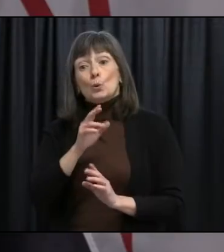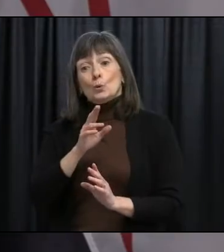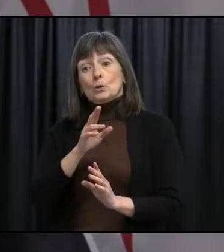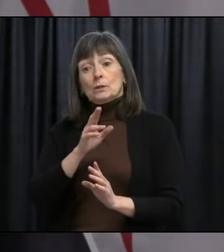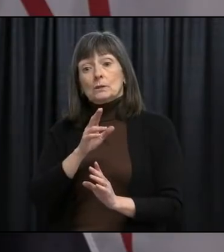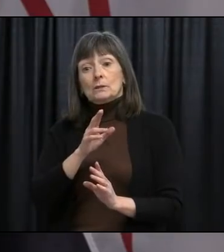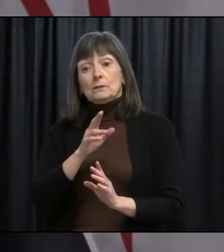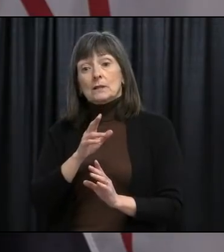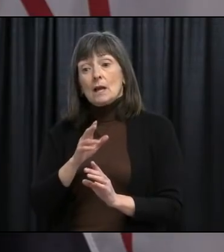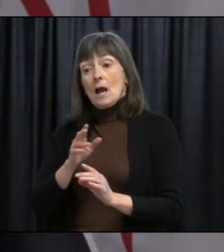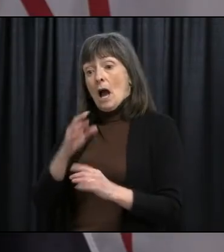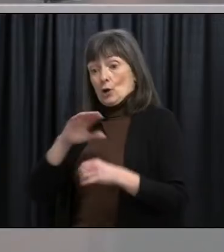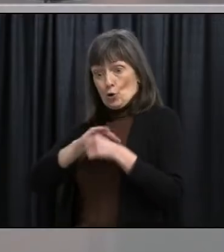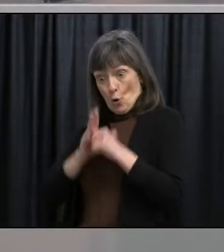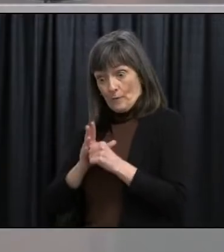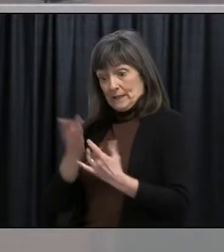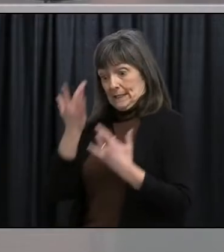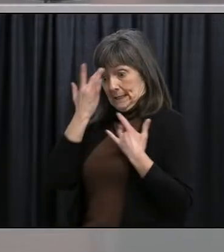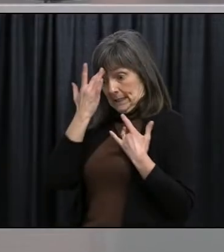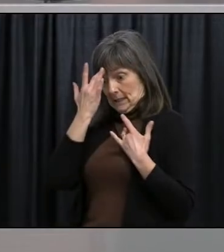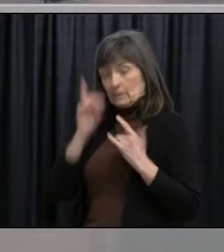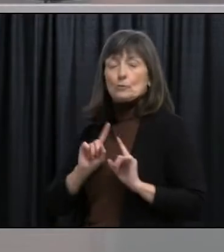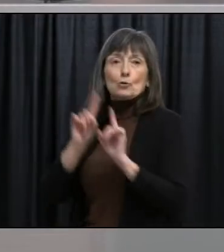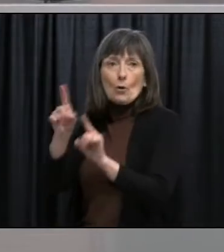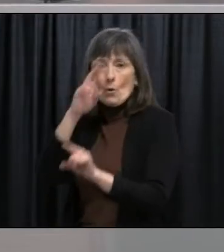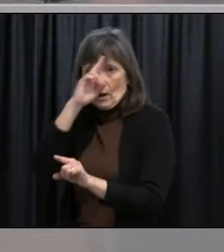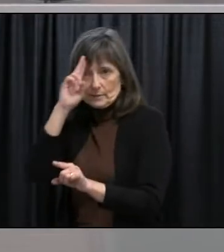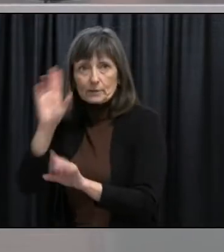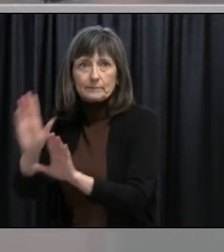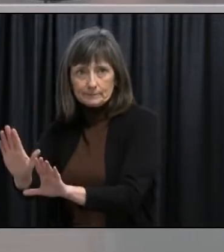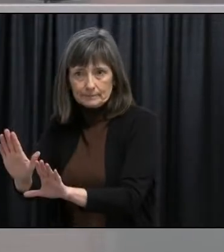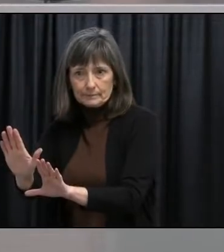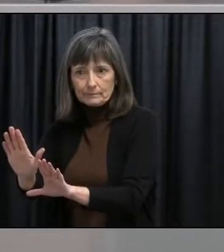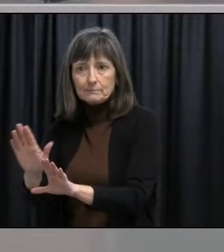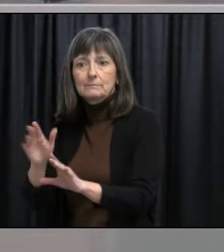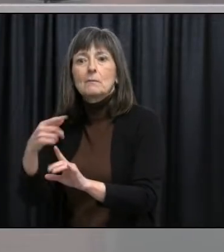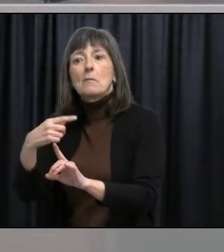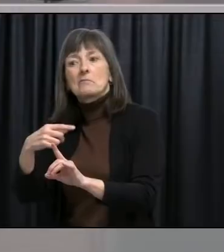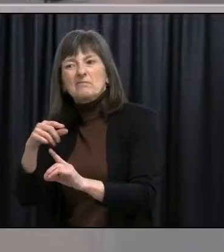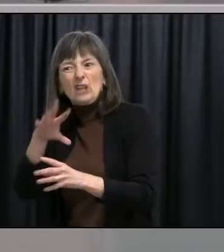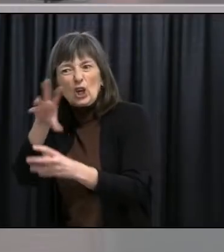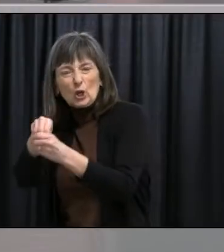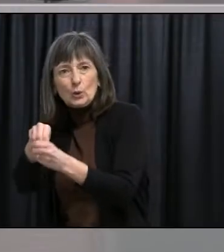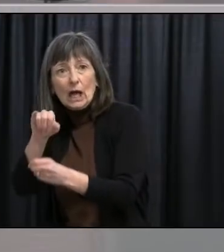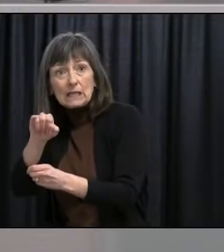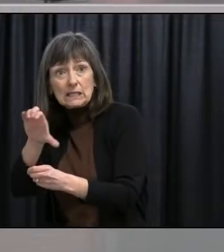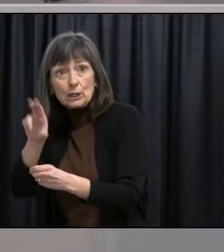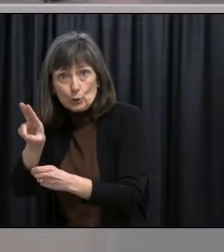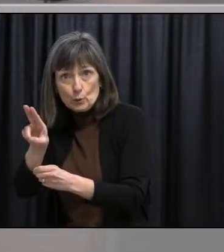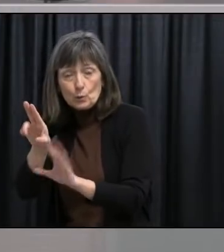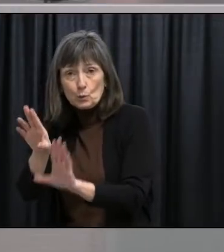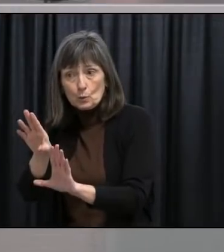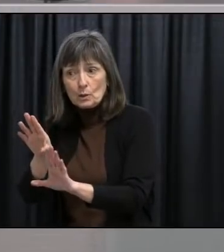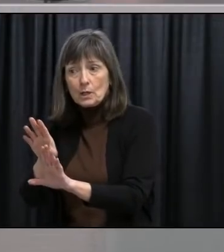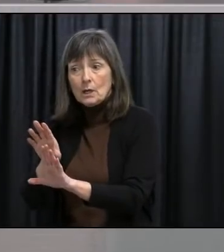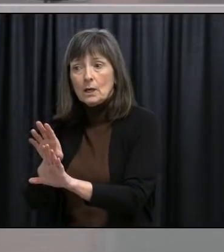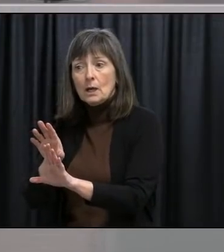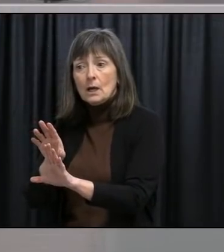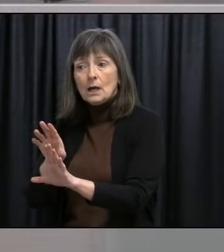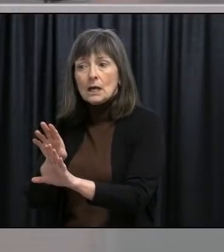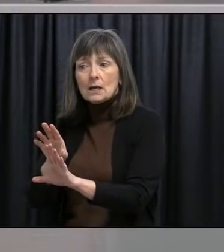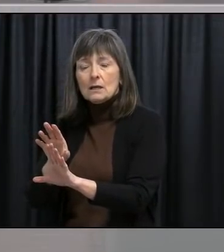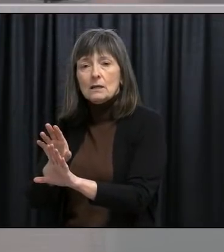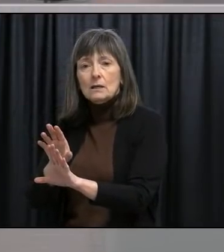through COVID-19 symptoms, especially those that are in ICU, is there anything you can tell us, while